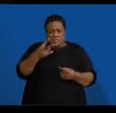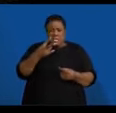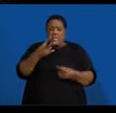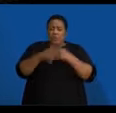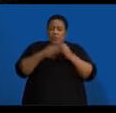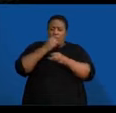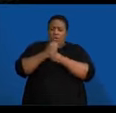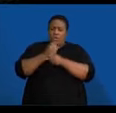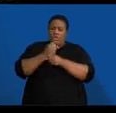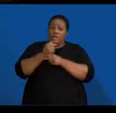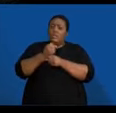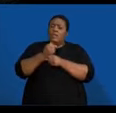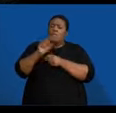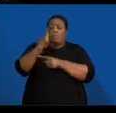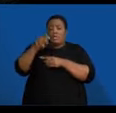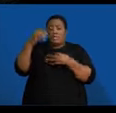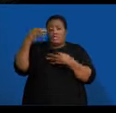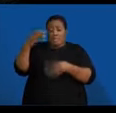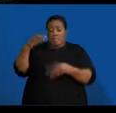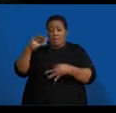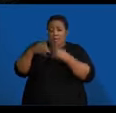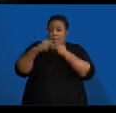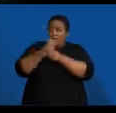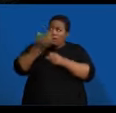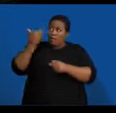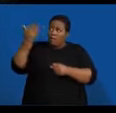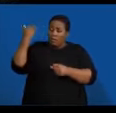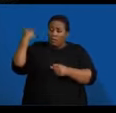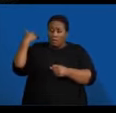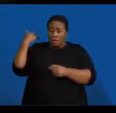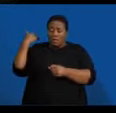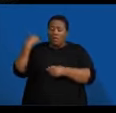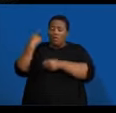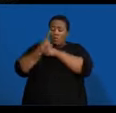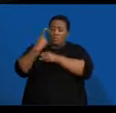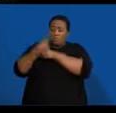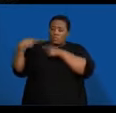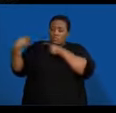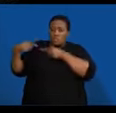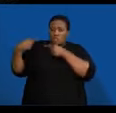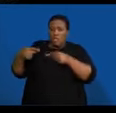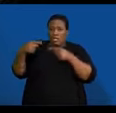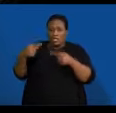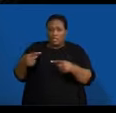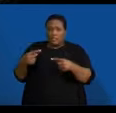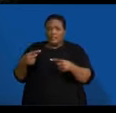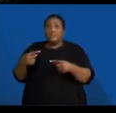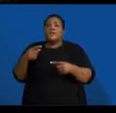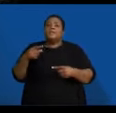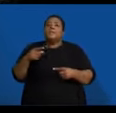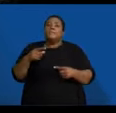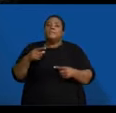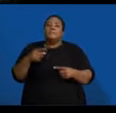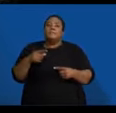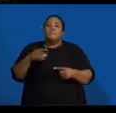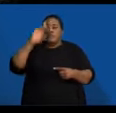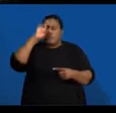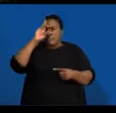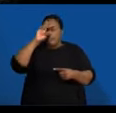and that was trigonometric expressions, equations, and identities. Guys, remember, when we talk